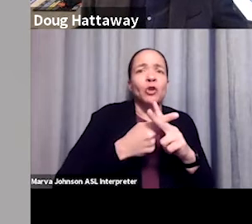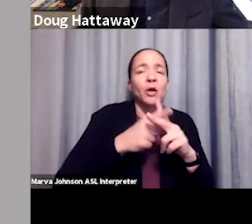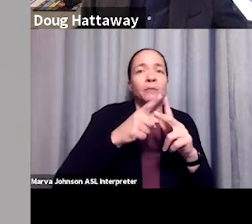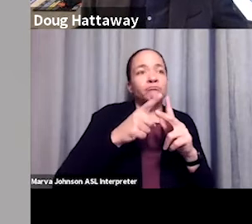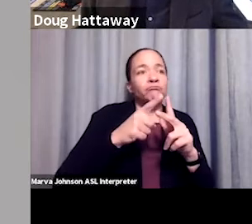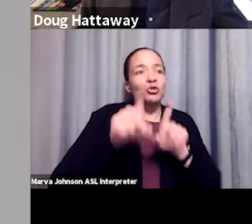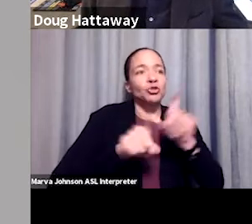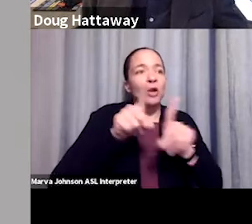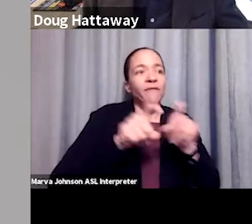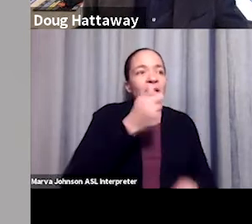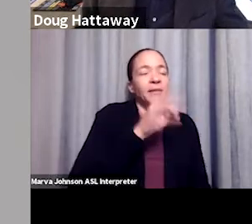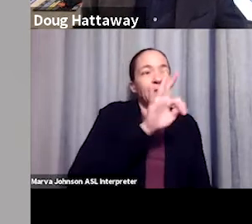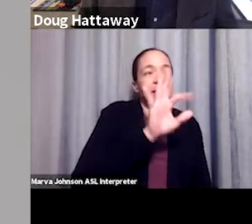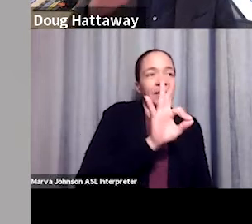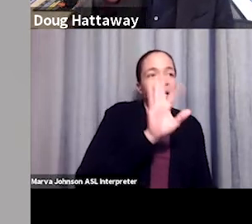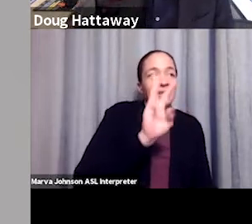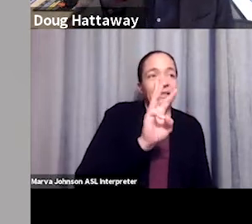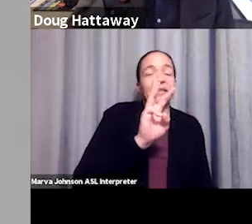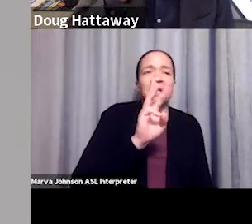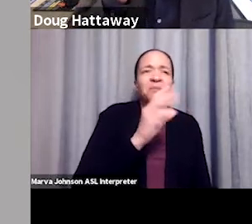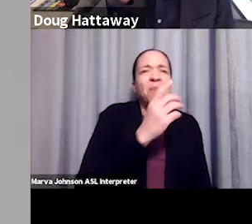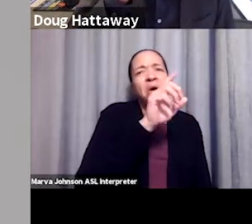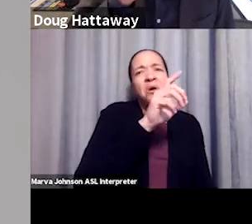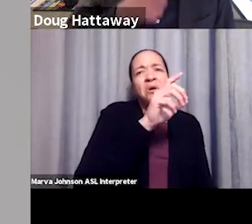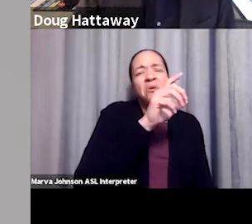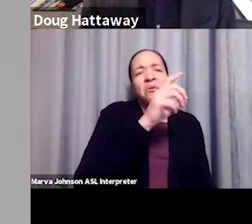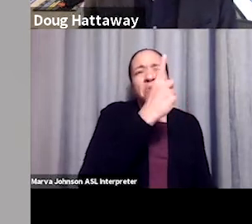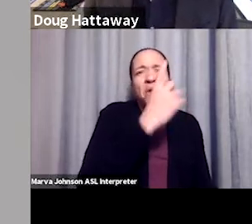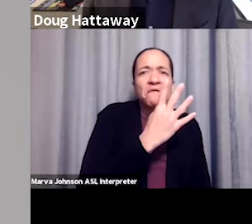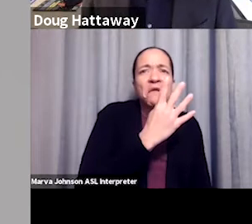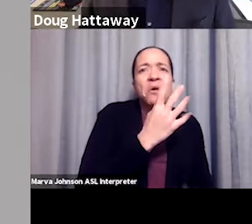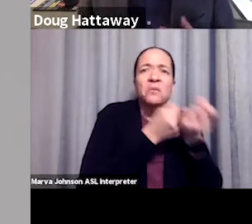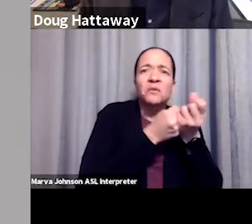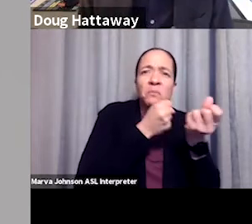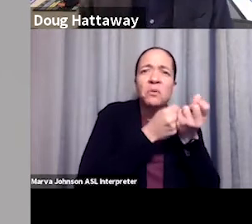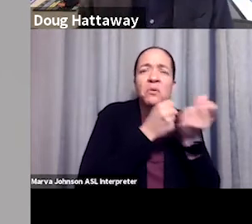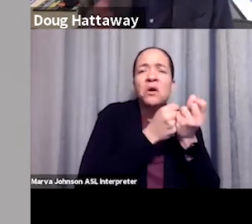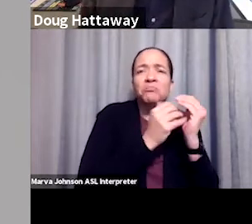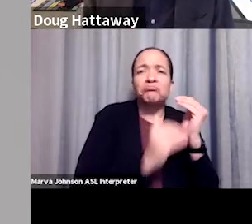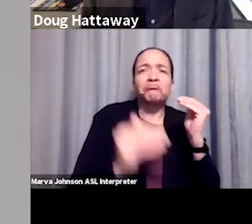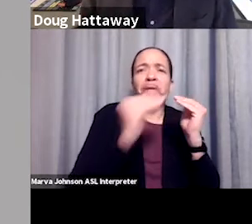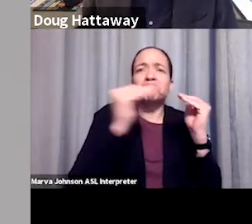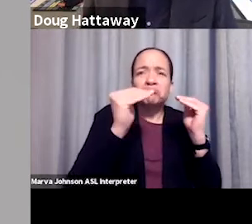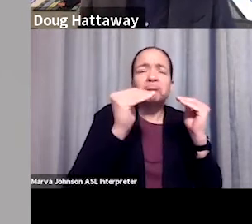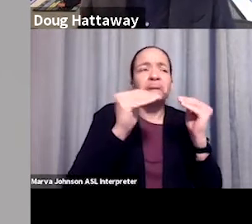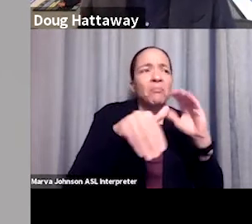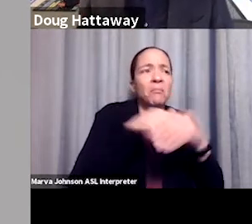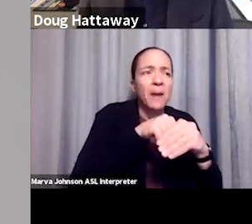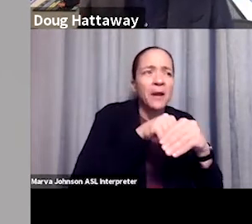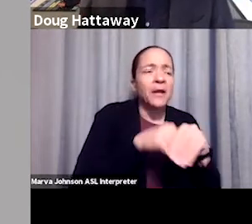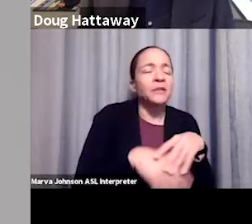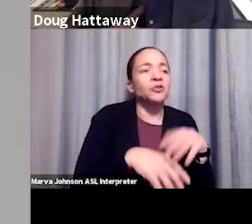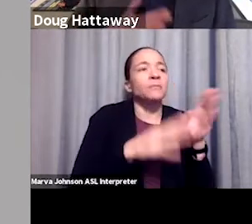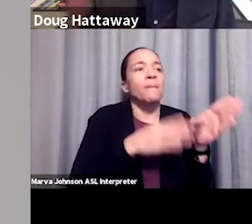a quarter of the population supporting legal recognition of same-sex marriages. In 2018, we had hit